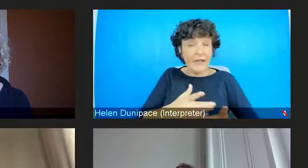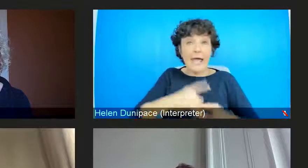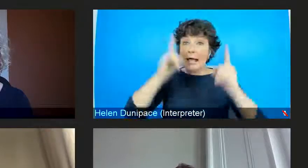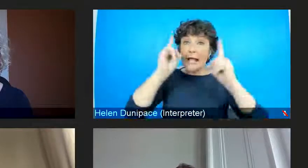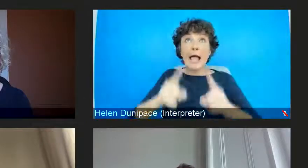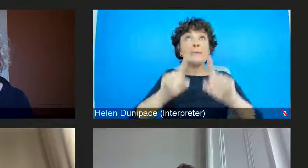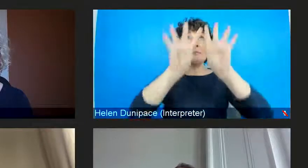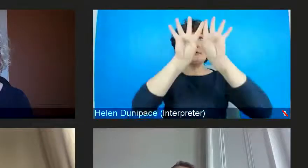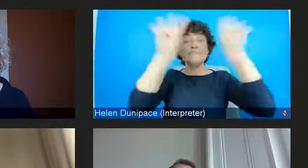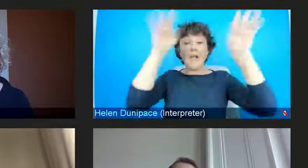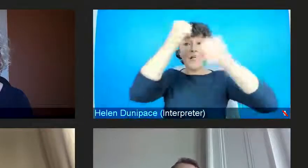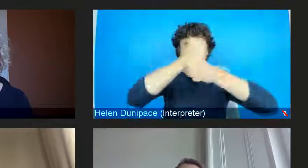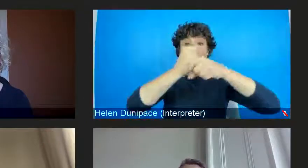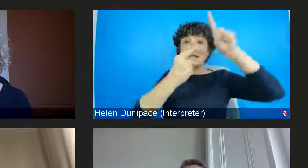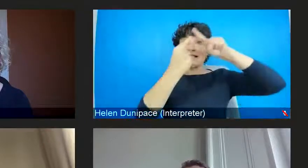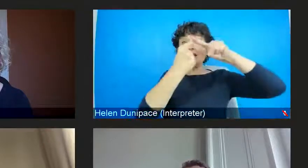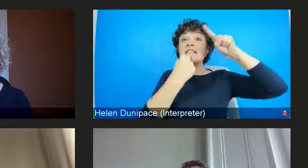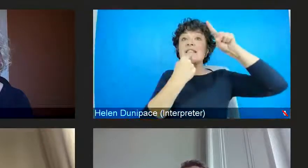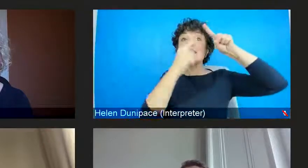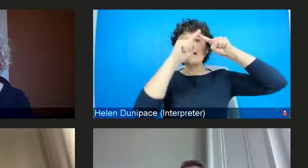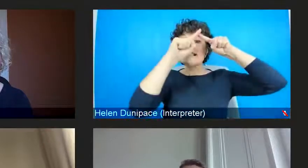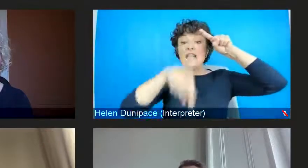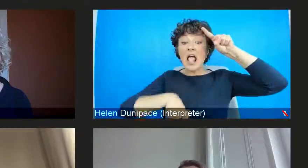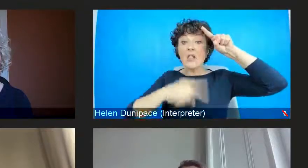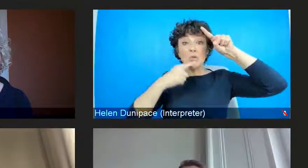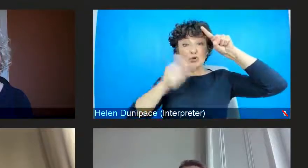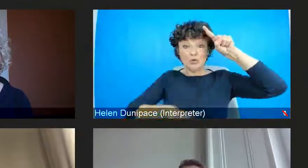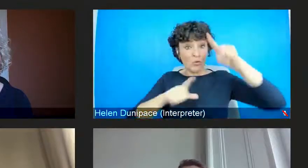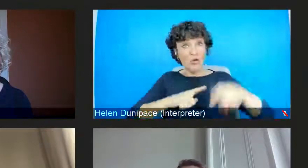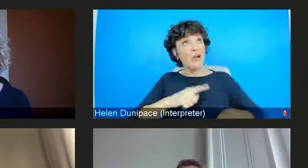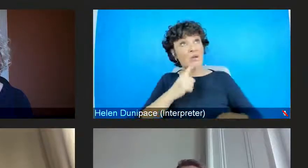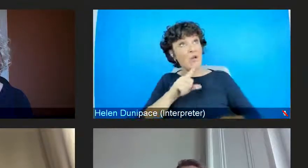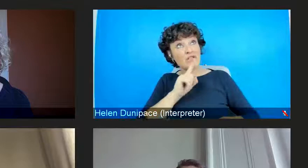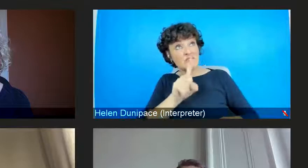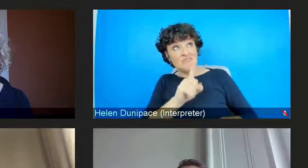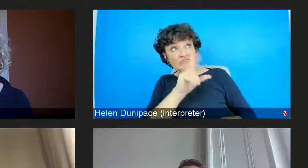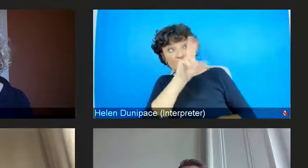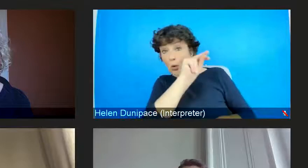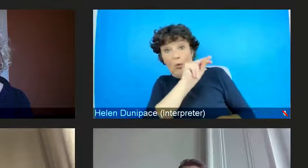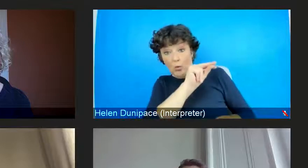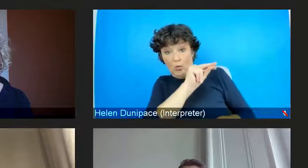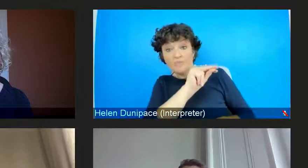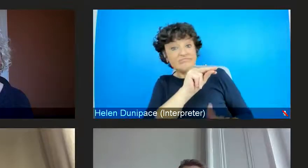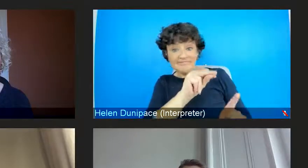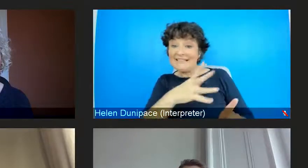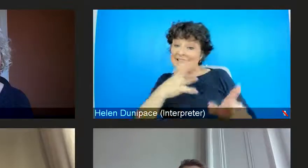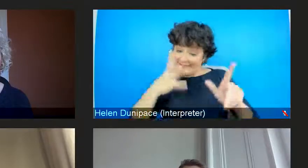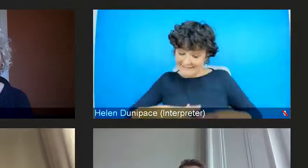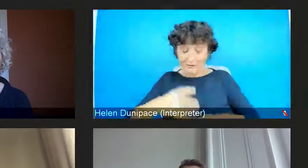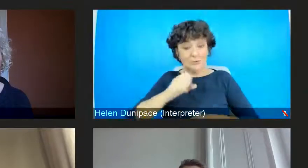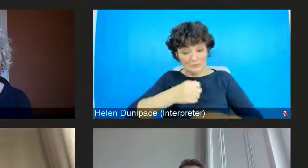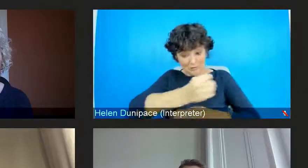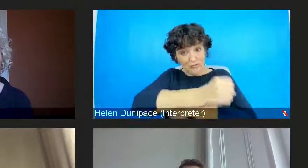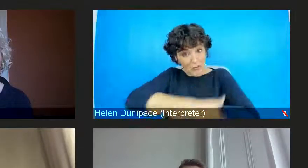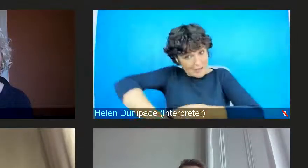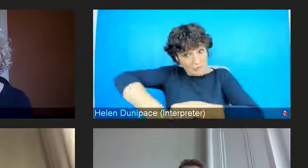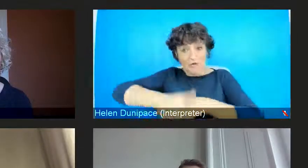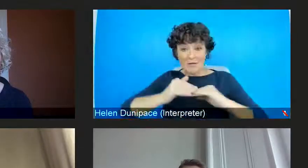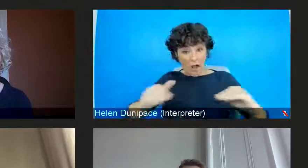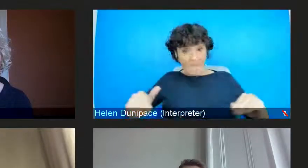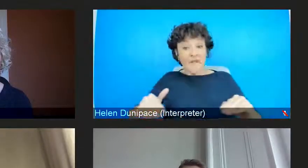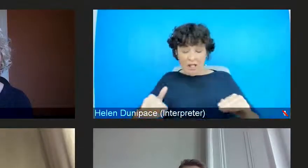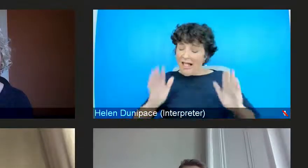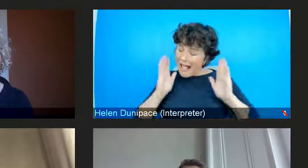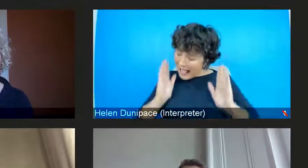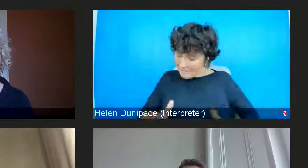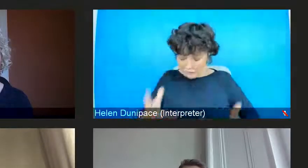top-down process, otherwise it won't have consent. So we picked up on positive examples like the Citizens' Assembly, that was